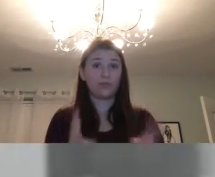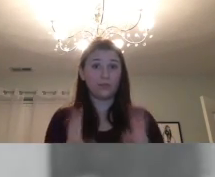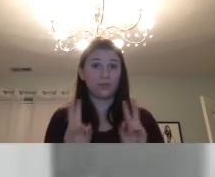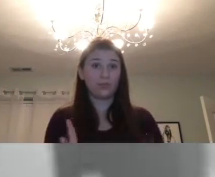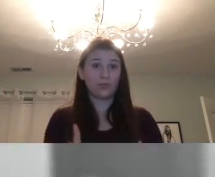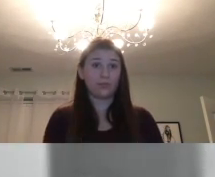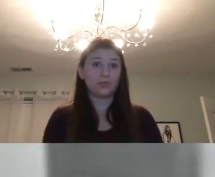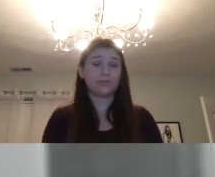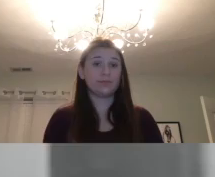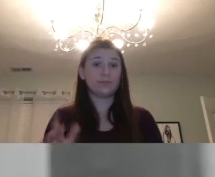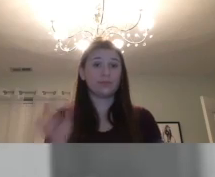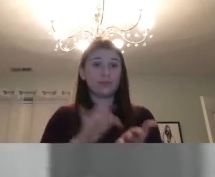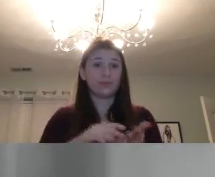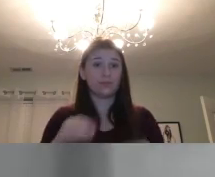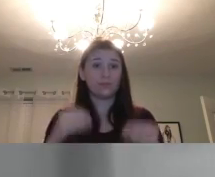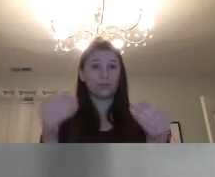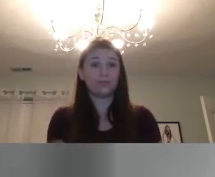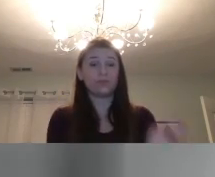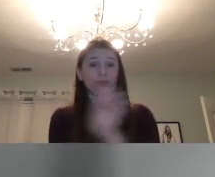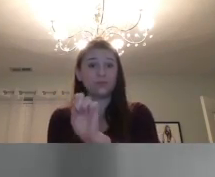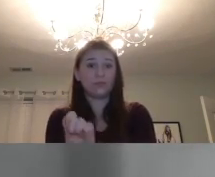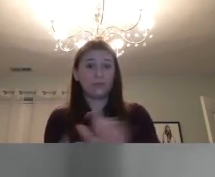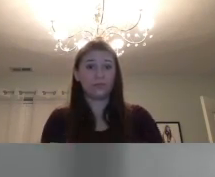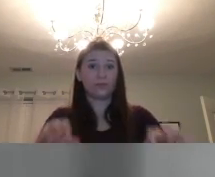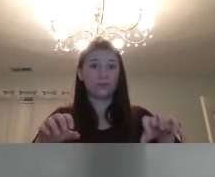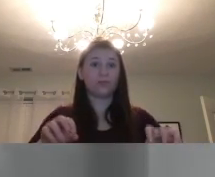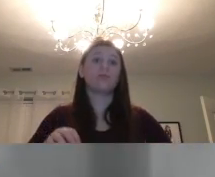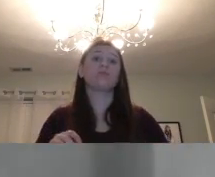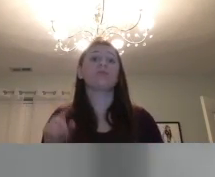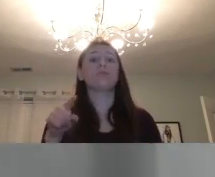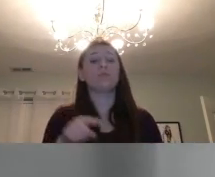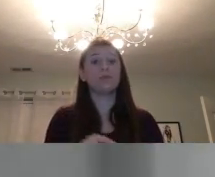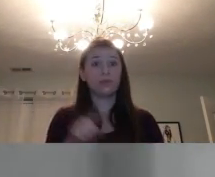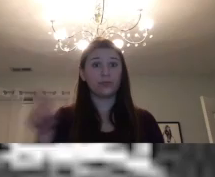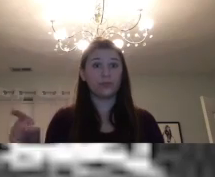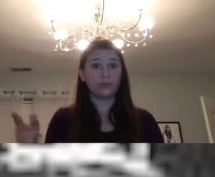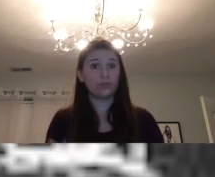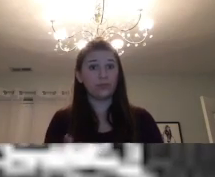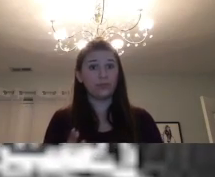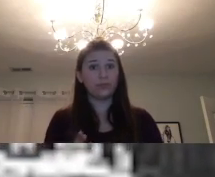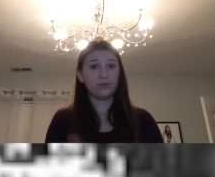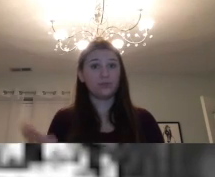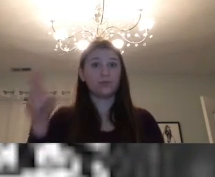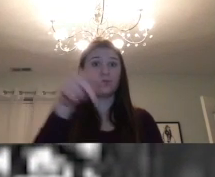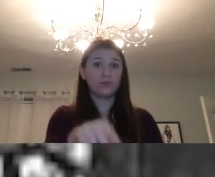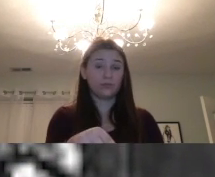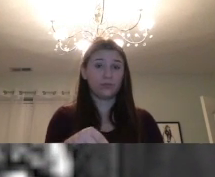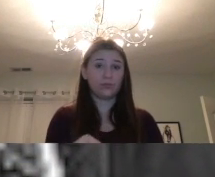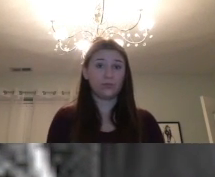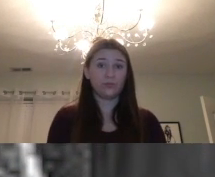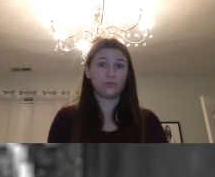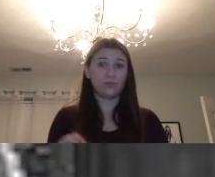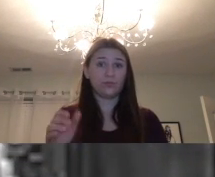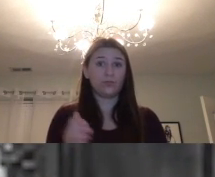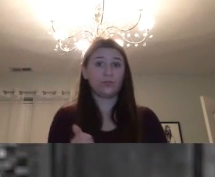in Nome ahead of schedule. He handed the serum to Dr. Welch, frozen solid. He then went and collapsed in front of his